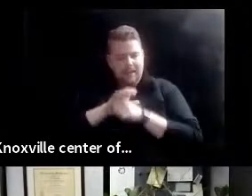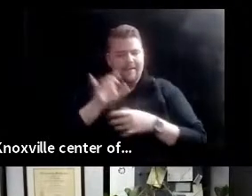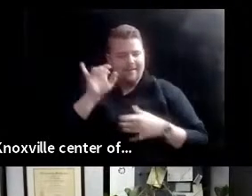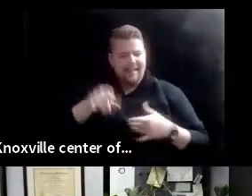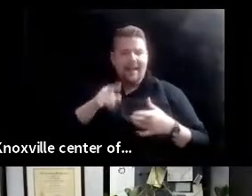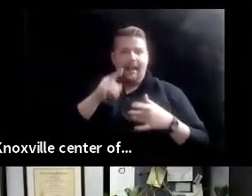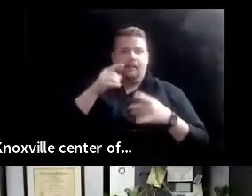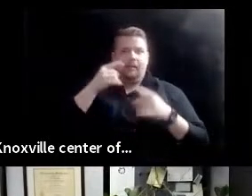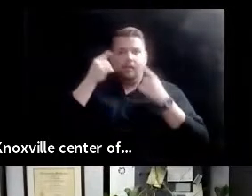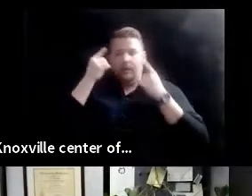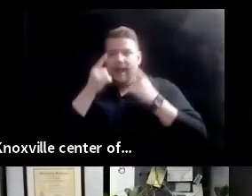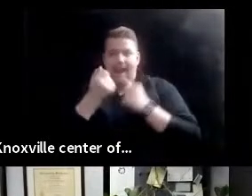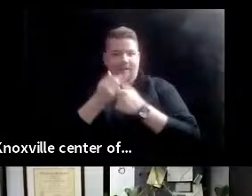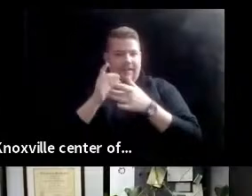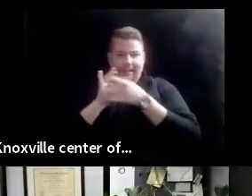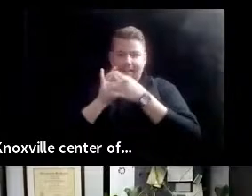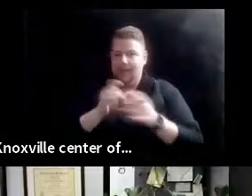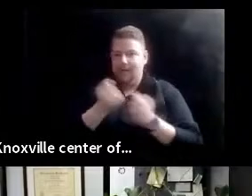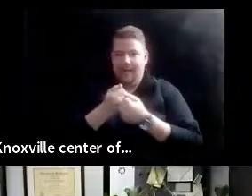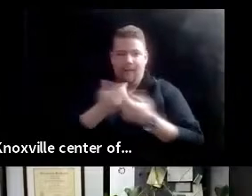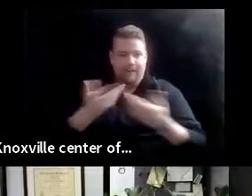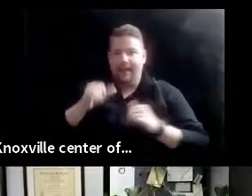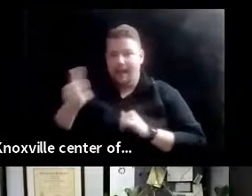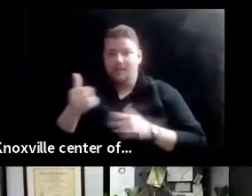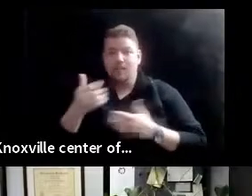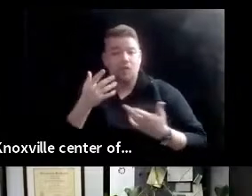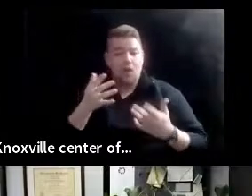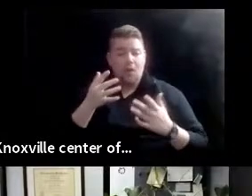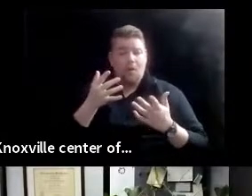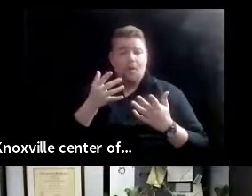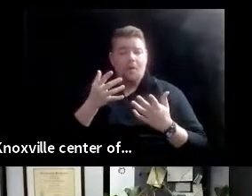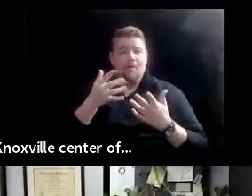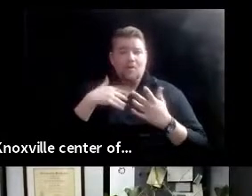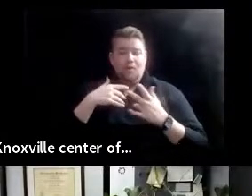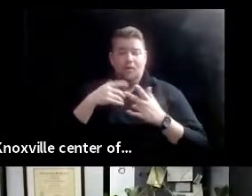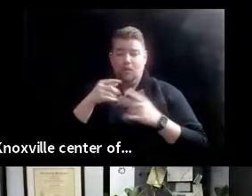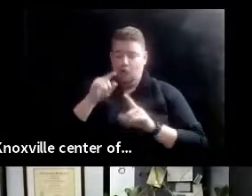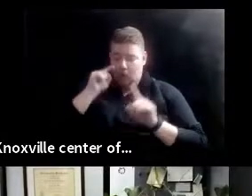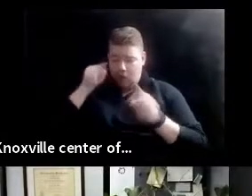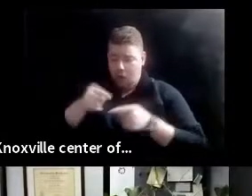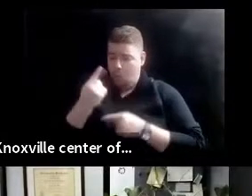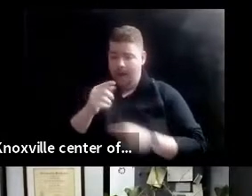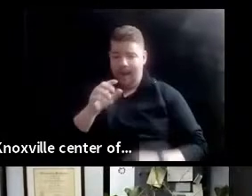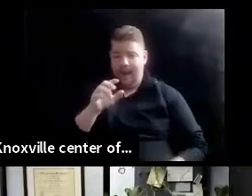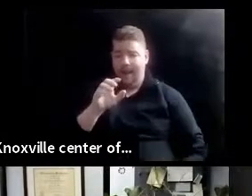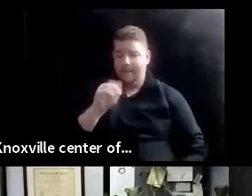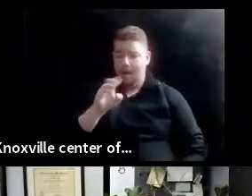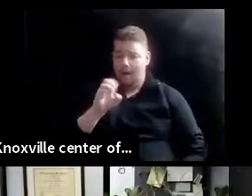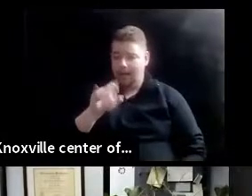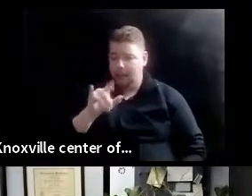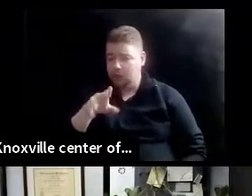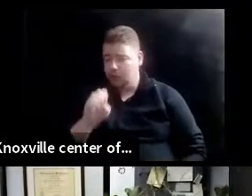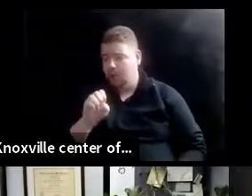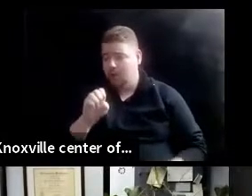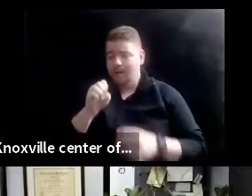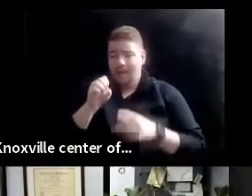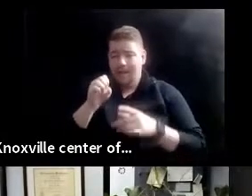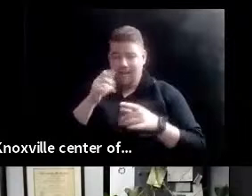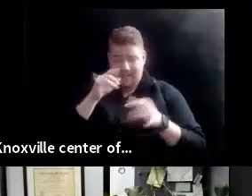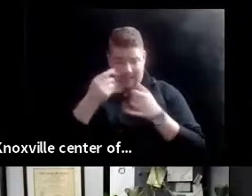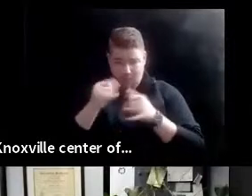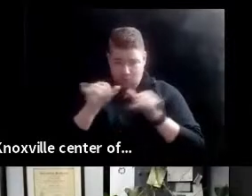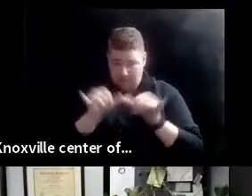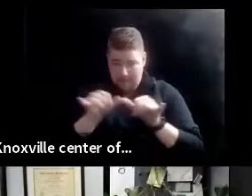that everything is contained in everything else, right? I mean, because if you can amplify one single molecule up to something that you can really